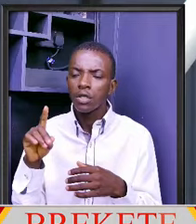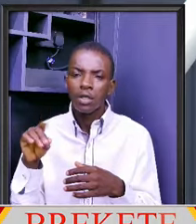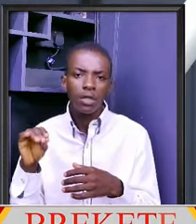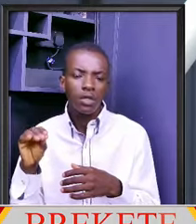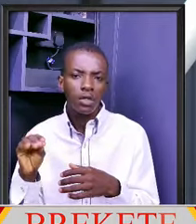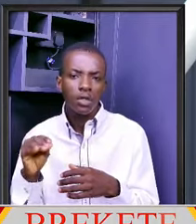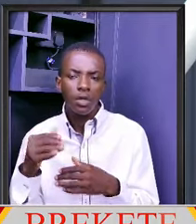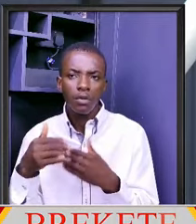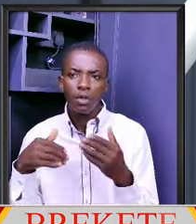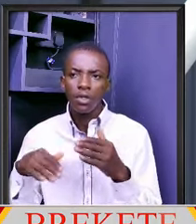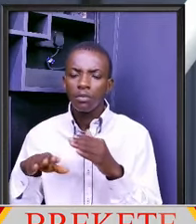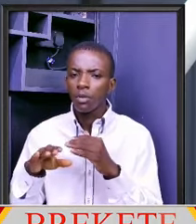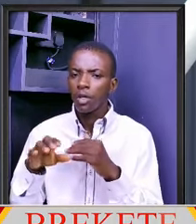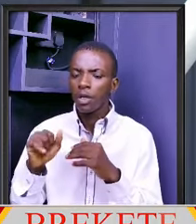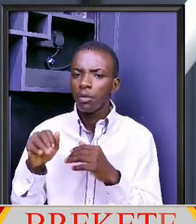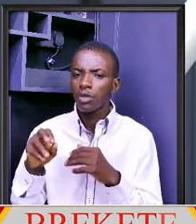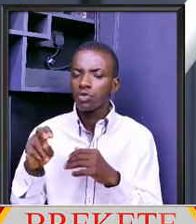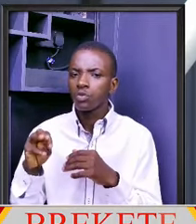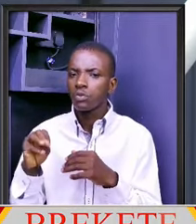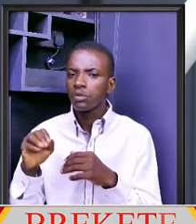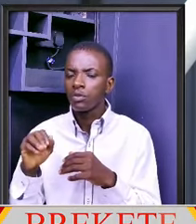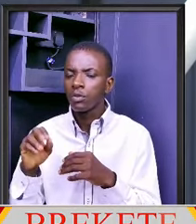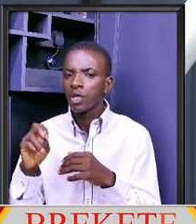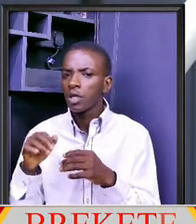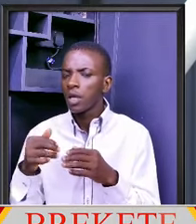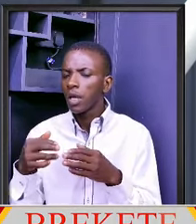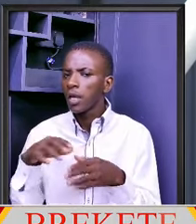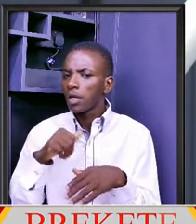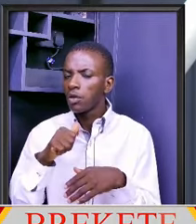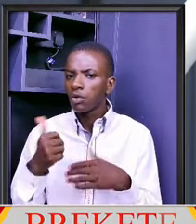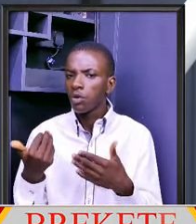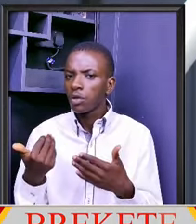this embezzlement and the rest, is it